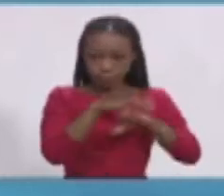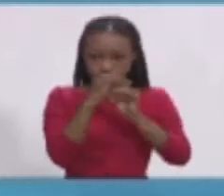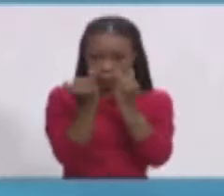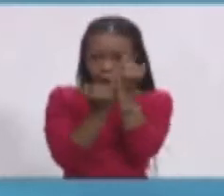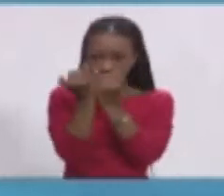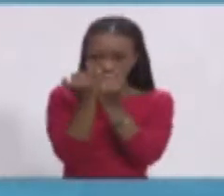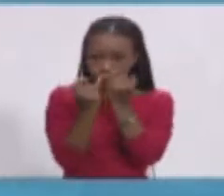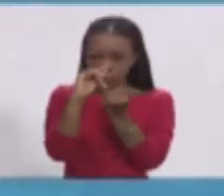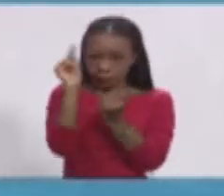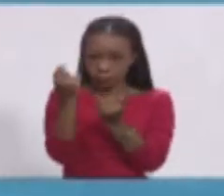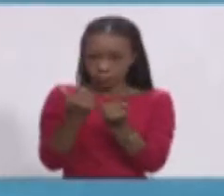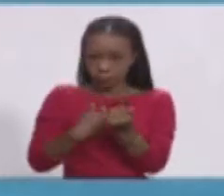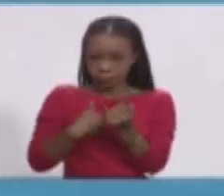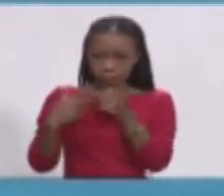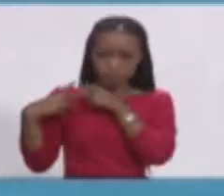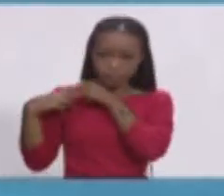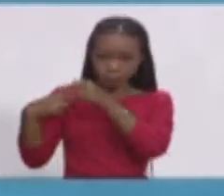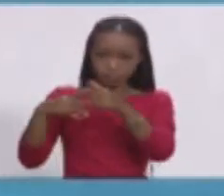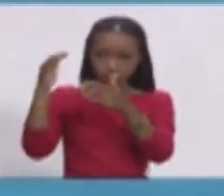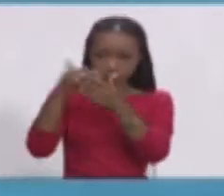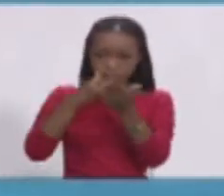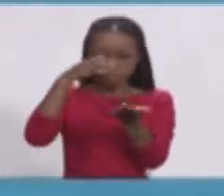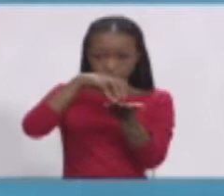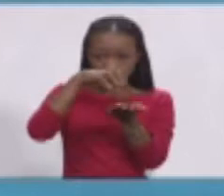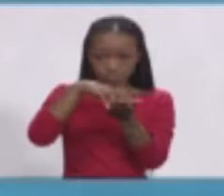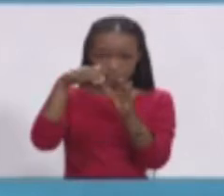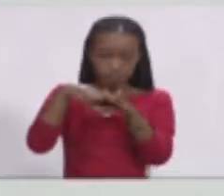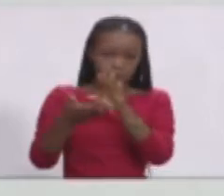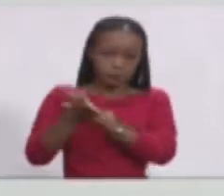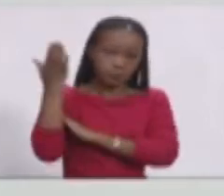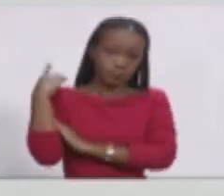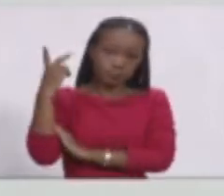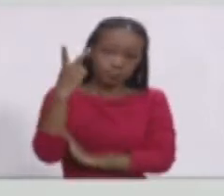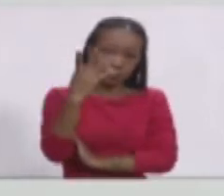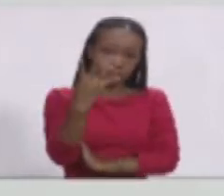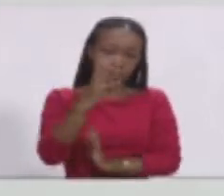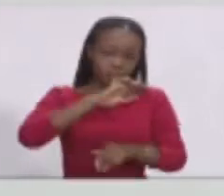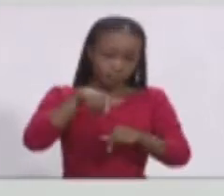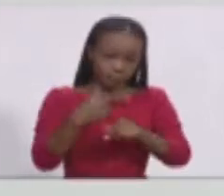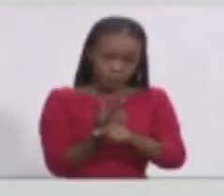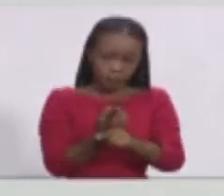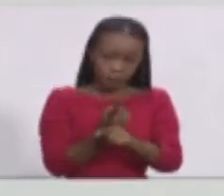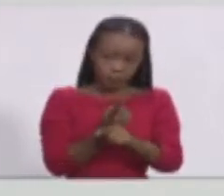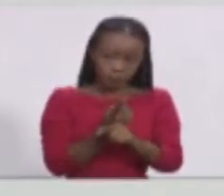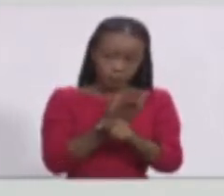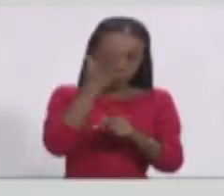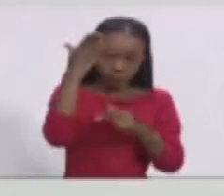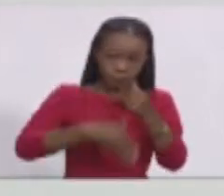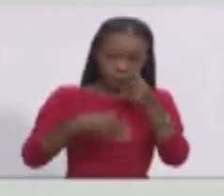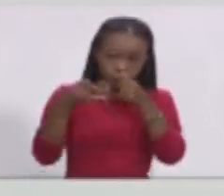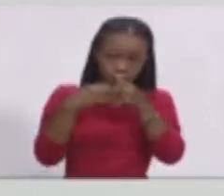Kenya recorded 7 new cases in the last 24 hours. Out of the